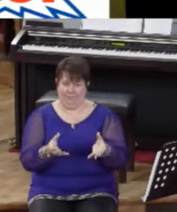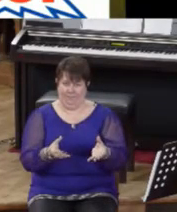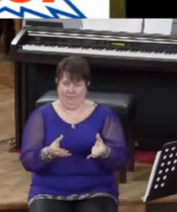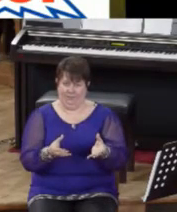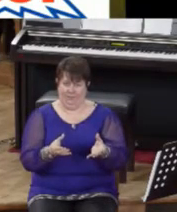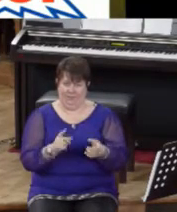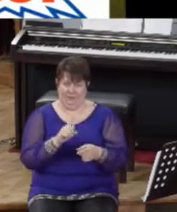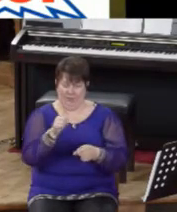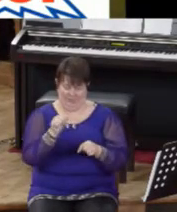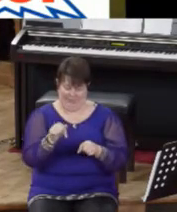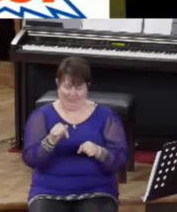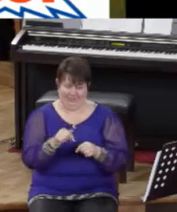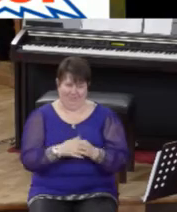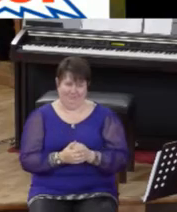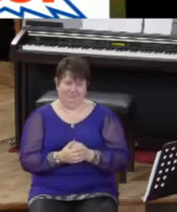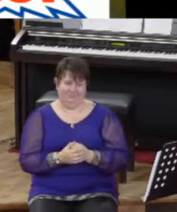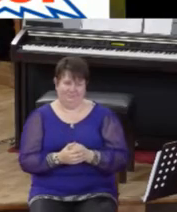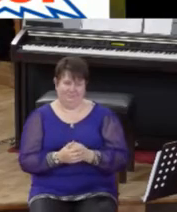Well, we do.